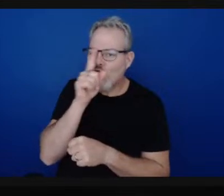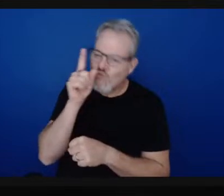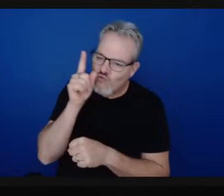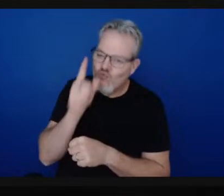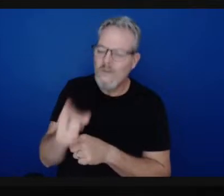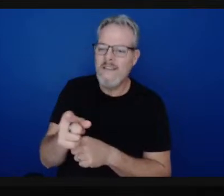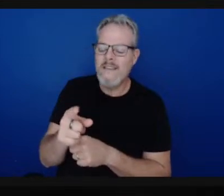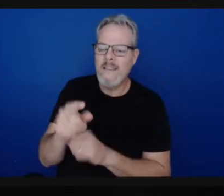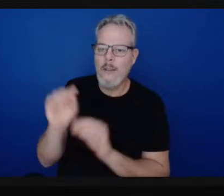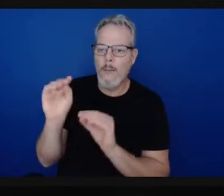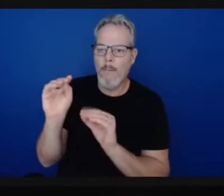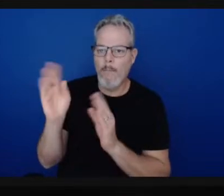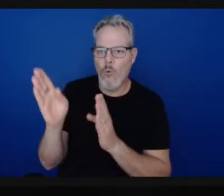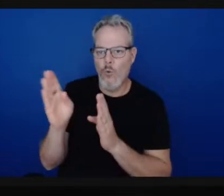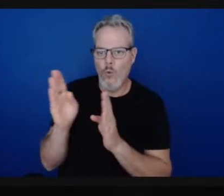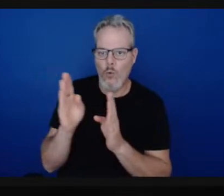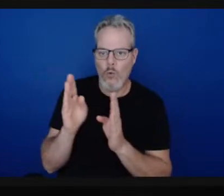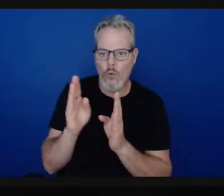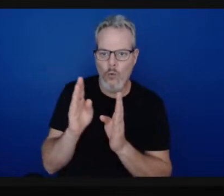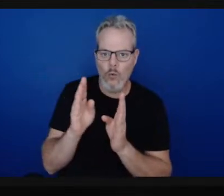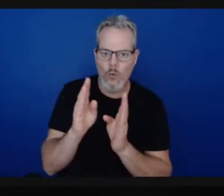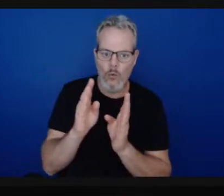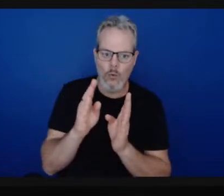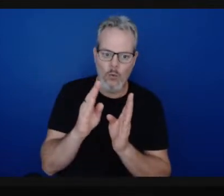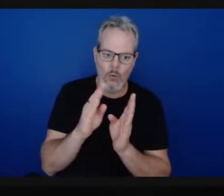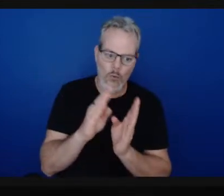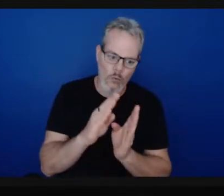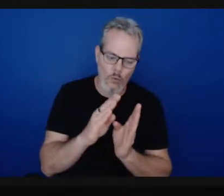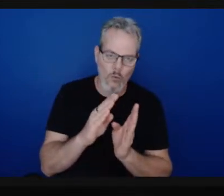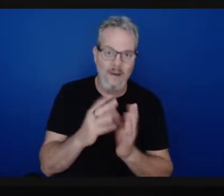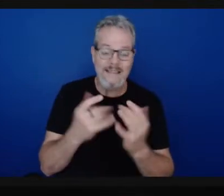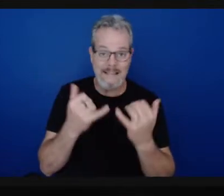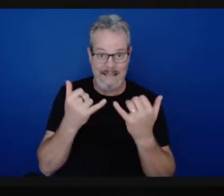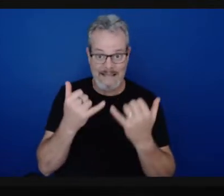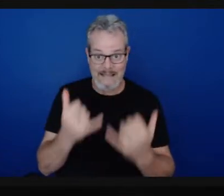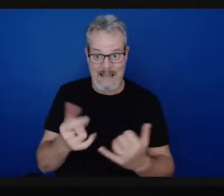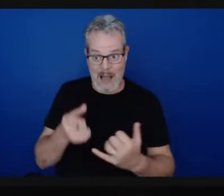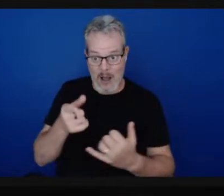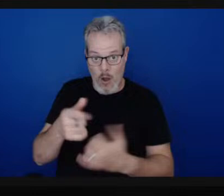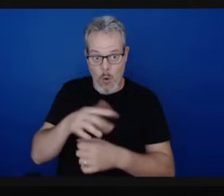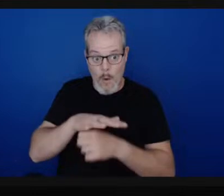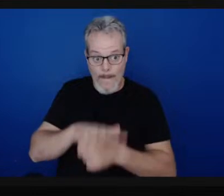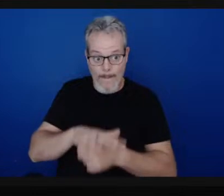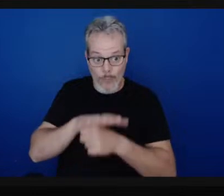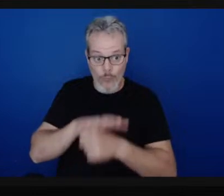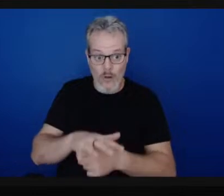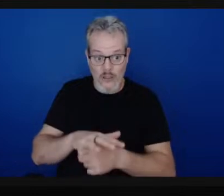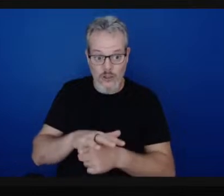moving sideways with them with pressure anymore. Now, the pressure is